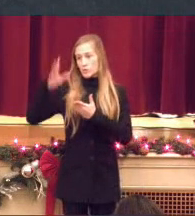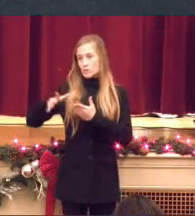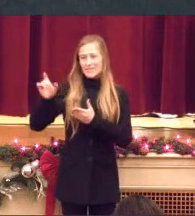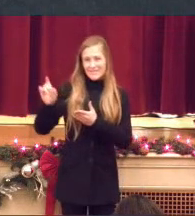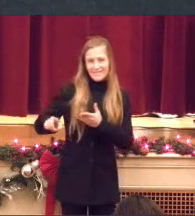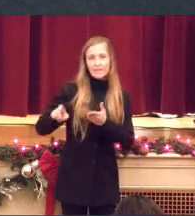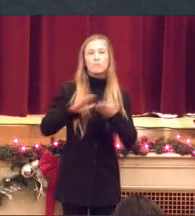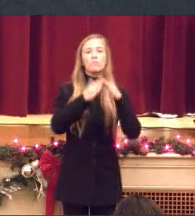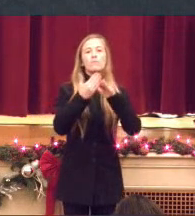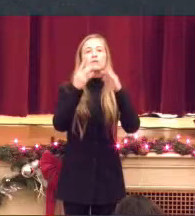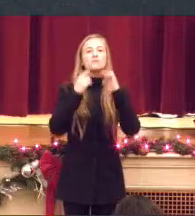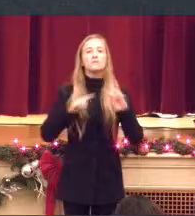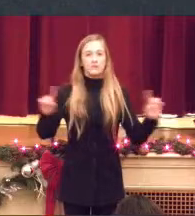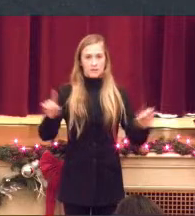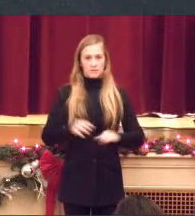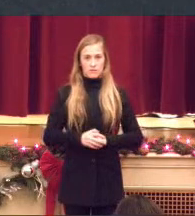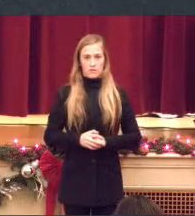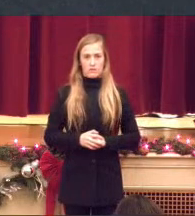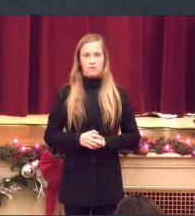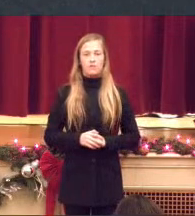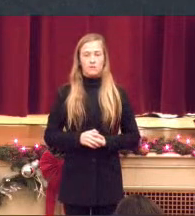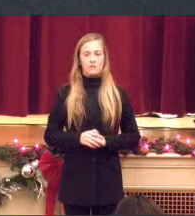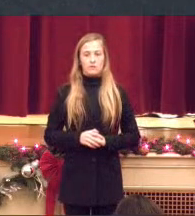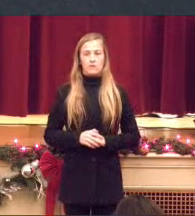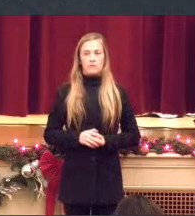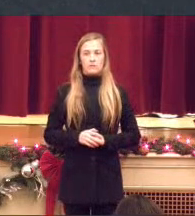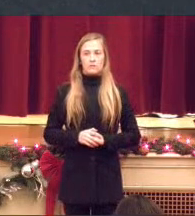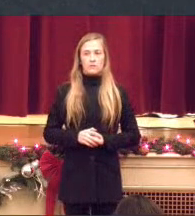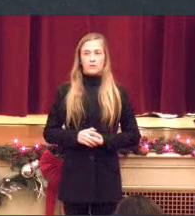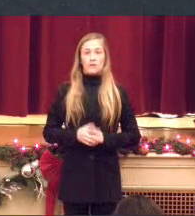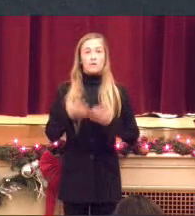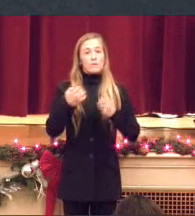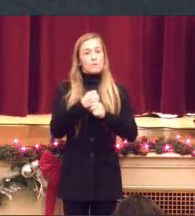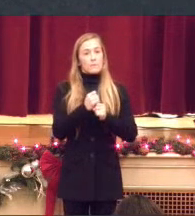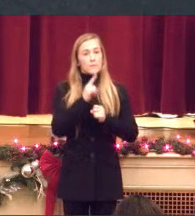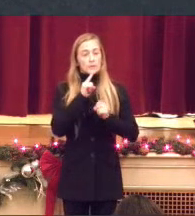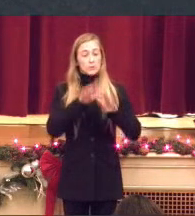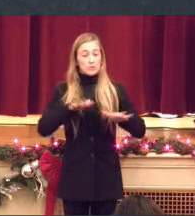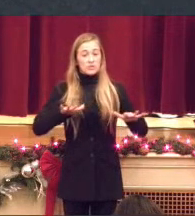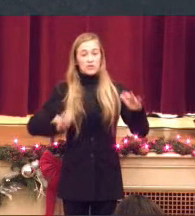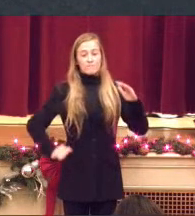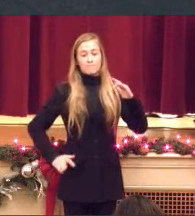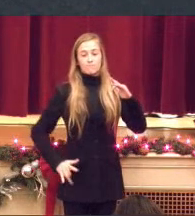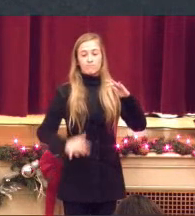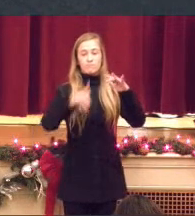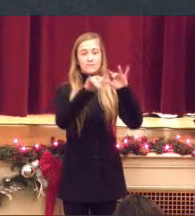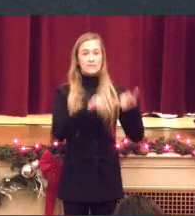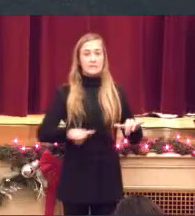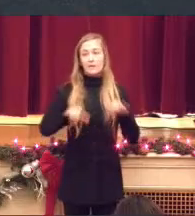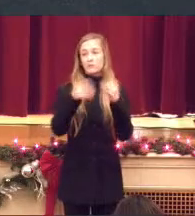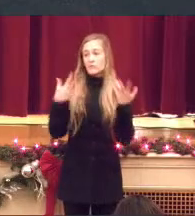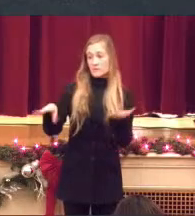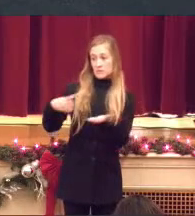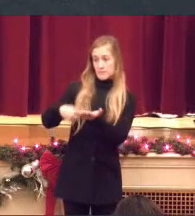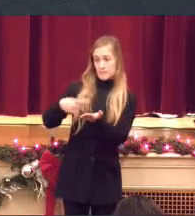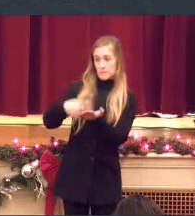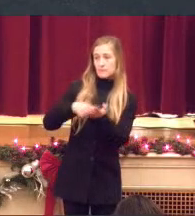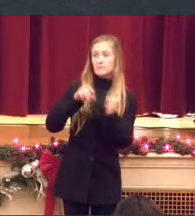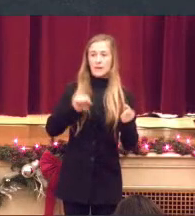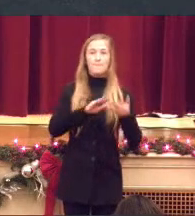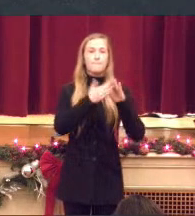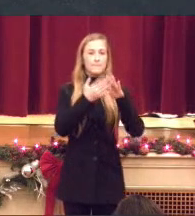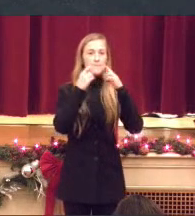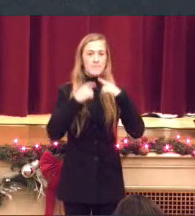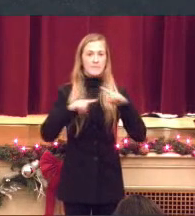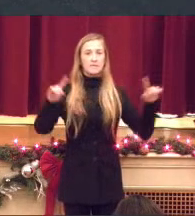successful. It's addressed really to make sure that our children can meet those standards that you're talking about so that they can be